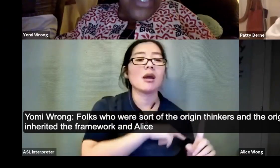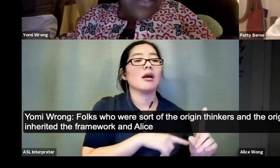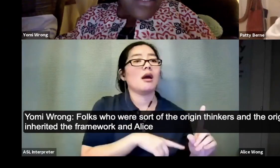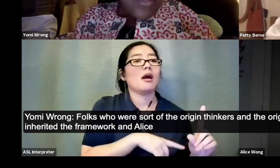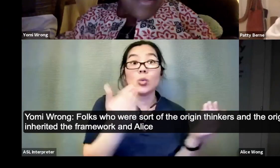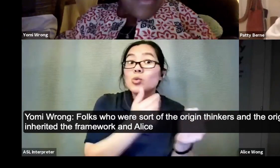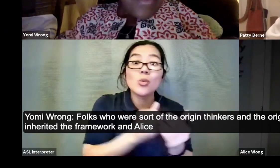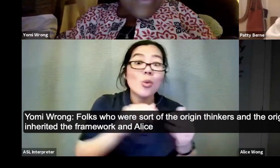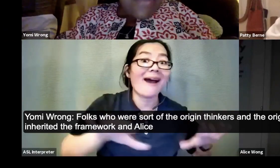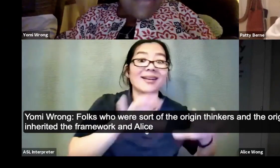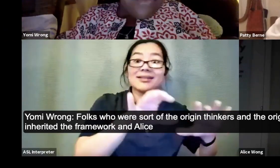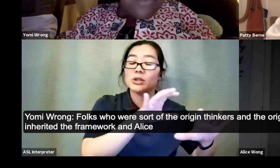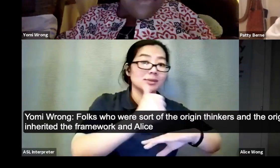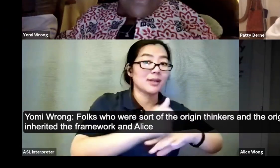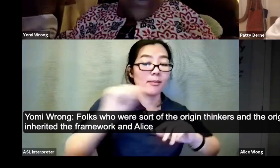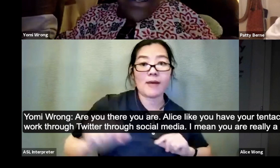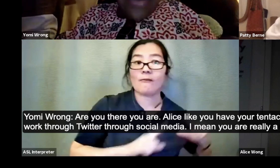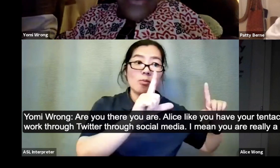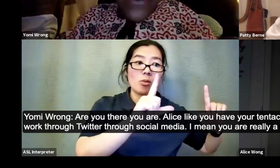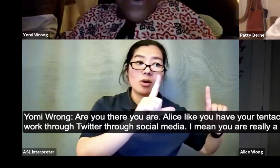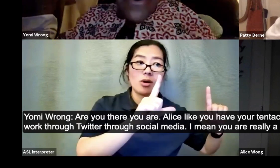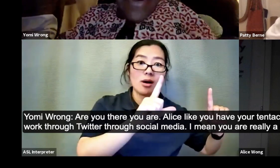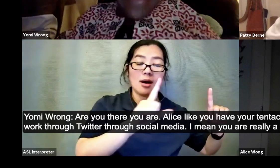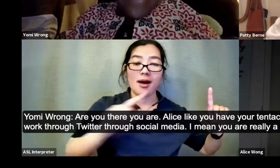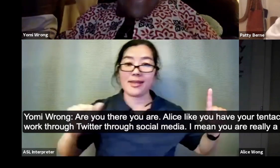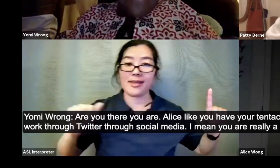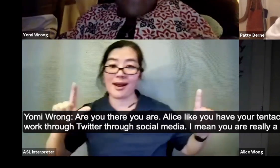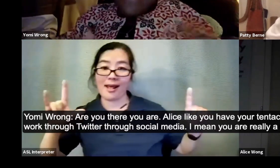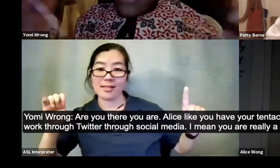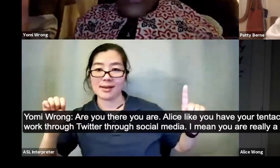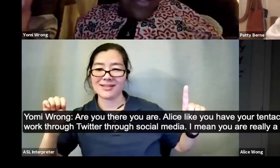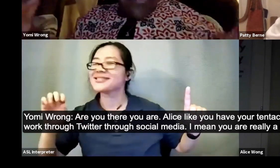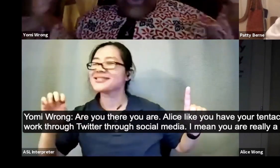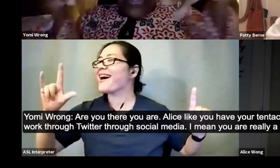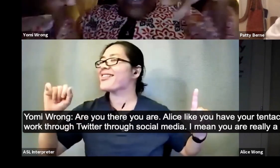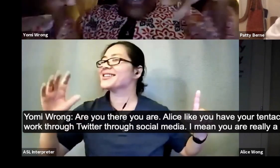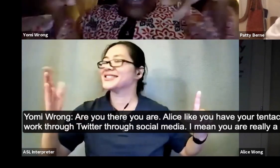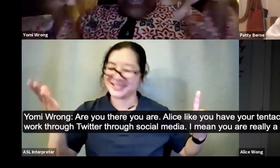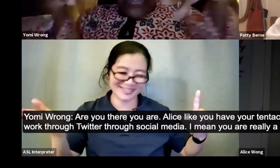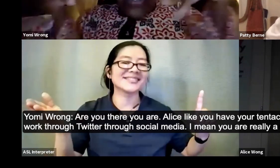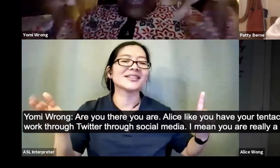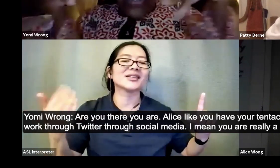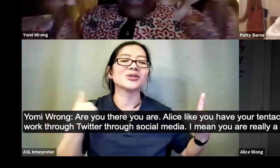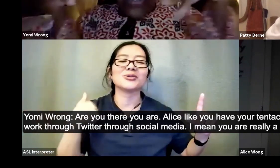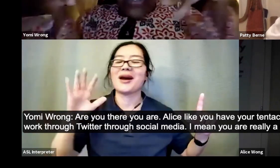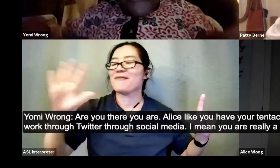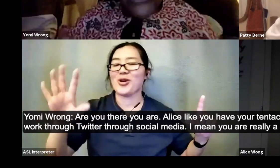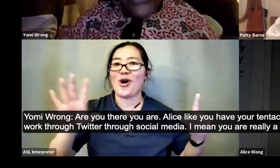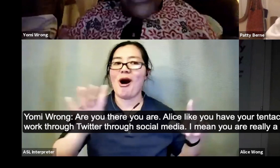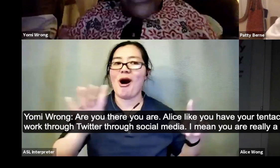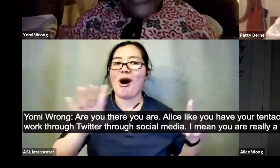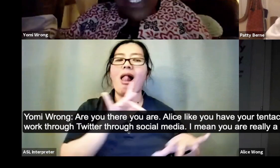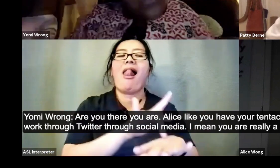framework. And Alice, where are you? There you are. Alice, like, you have your tentacles like everywhere,